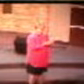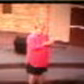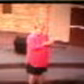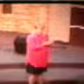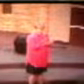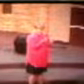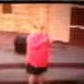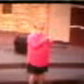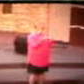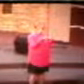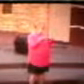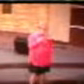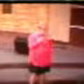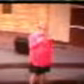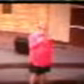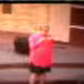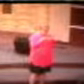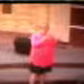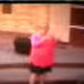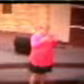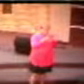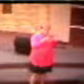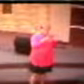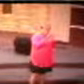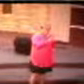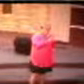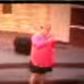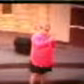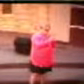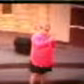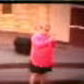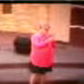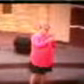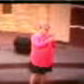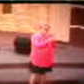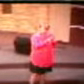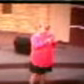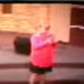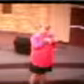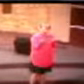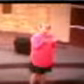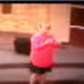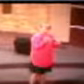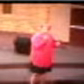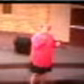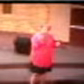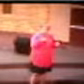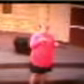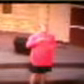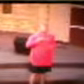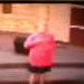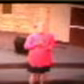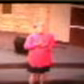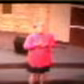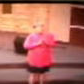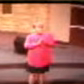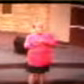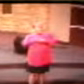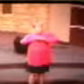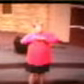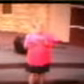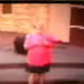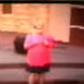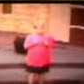you are receiving that gift, but you are also saying, "We will be broken and given to for the